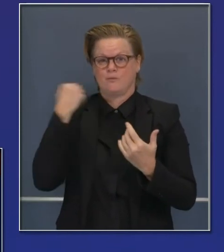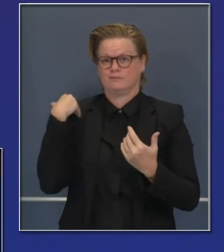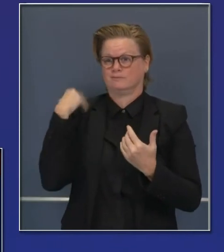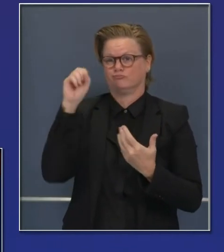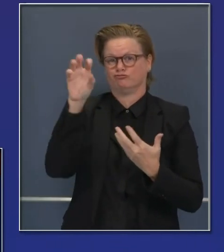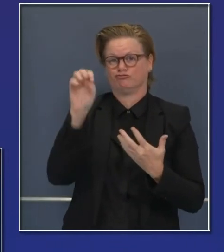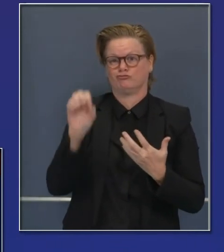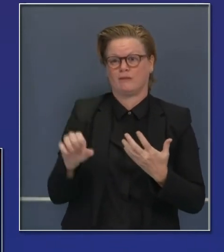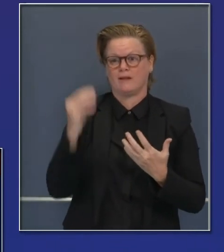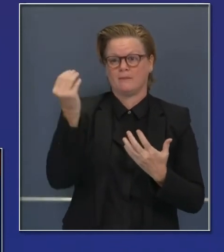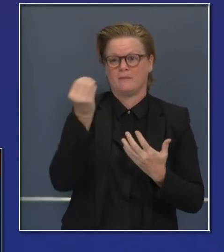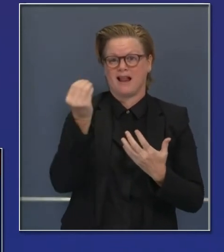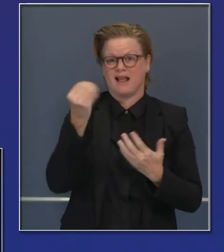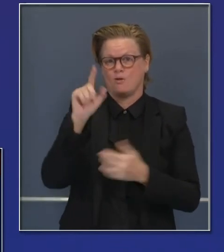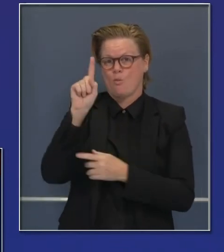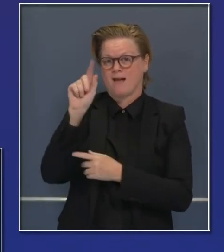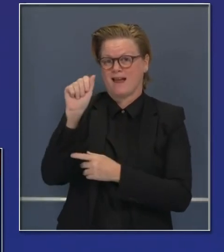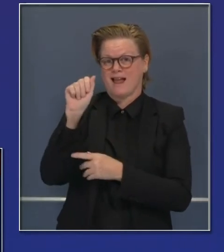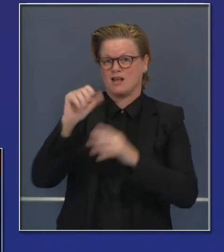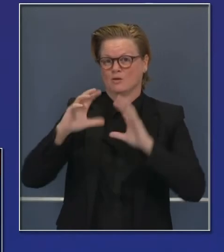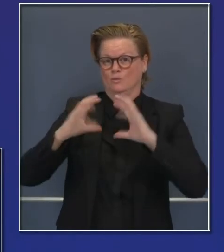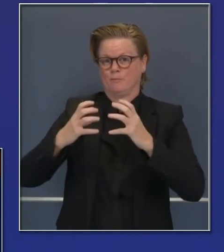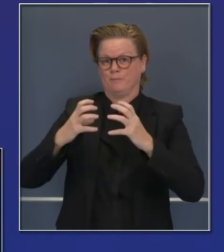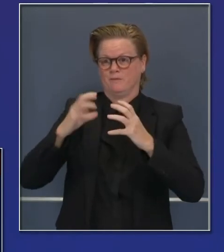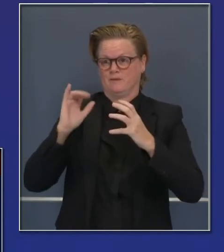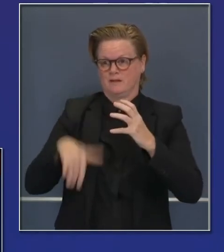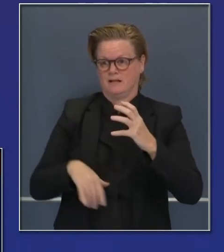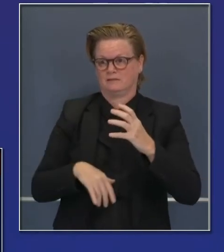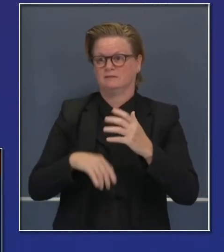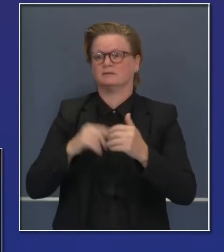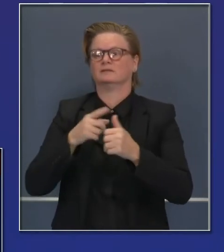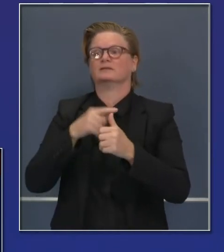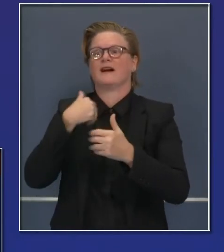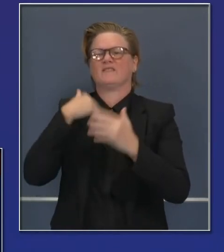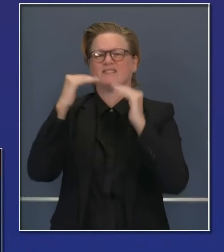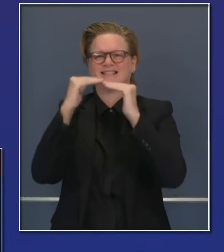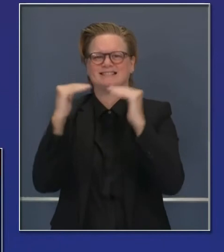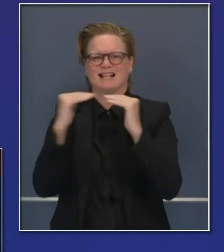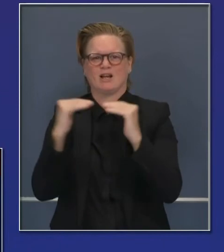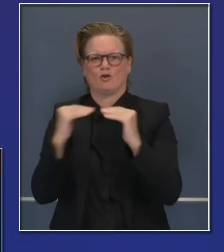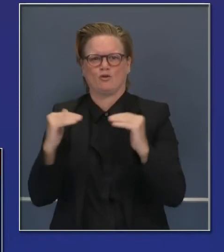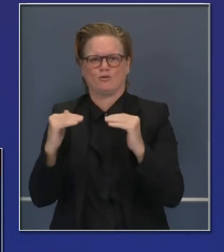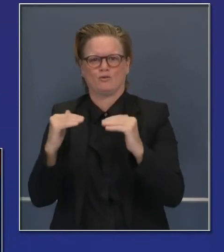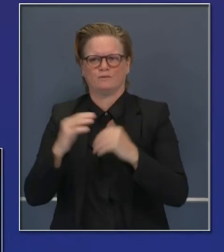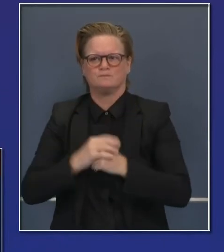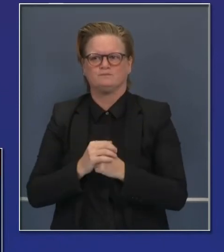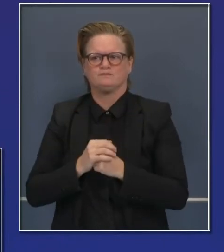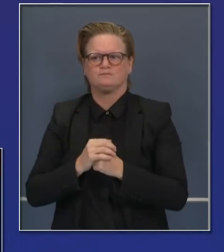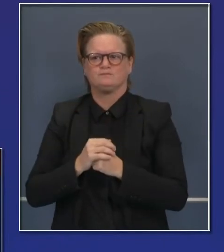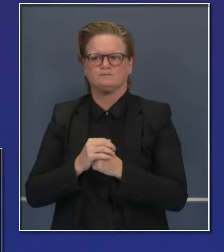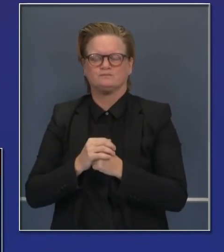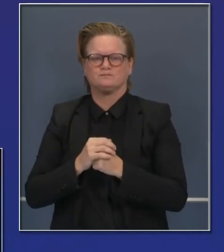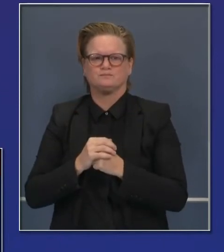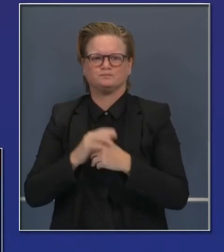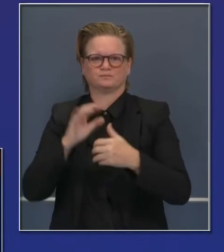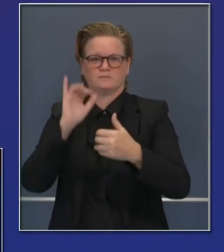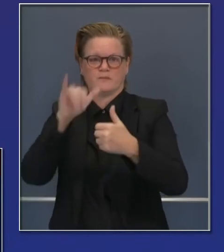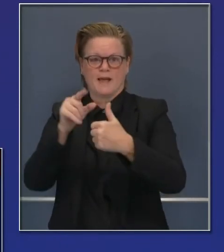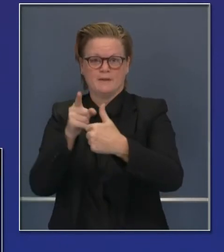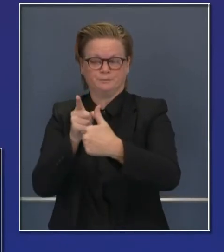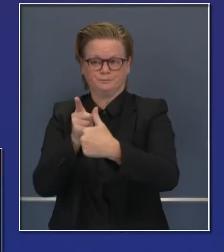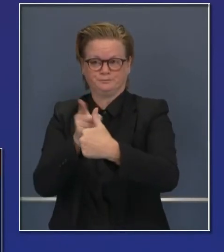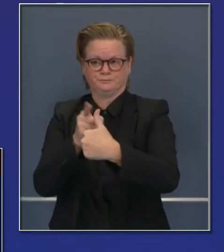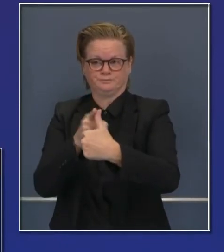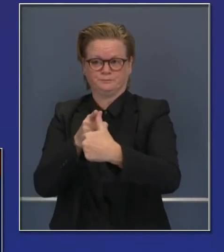has 3 tiers. Here they are. Tier 1, the first vaccines, the